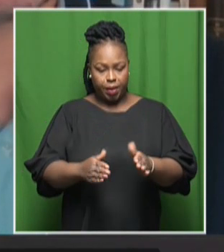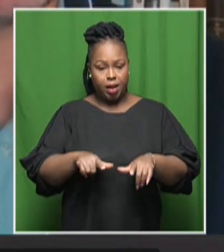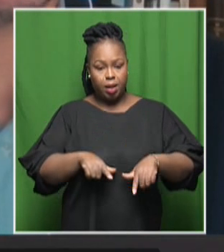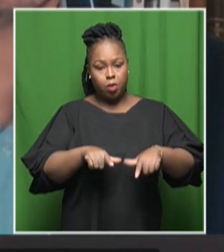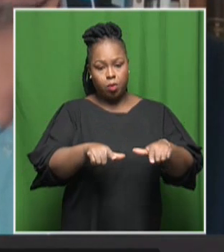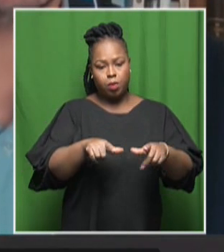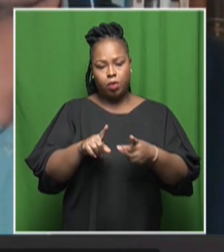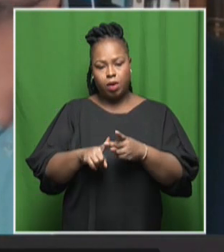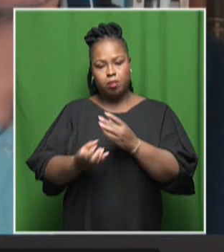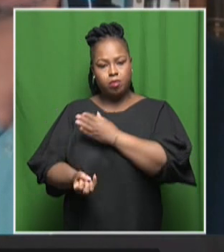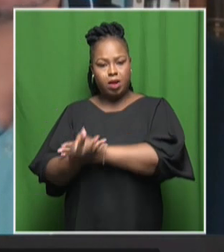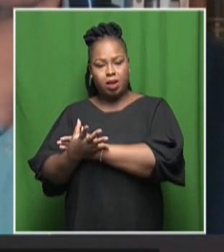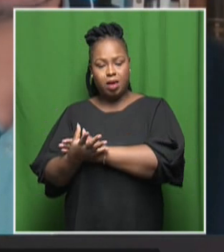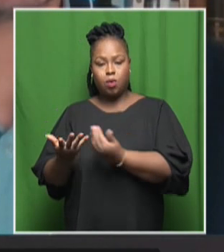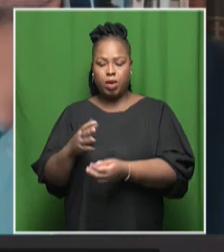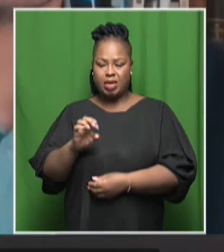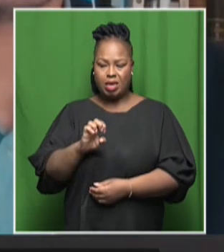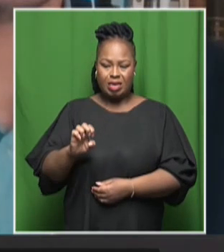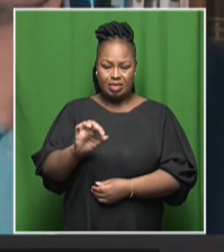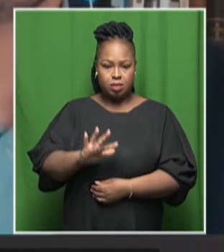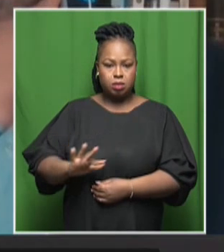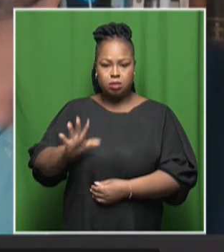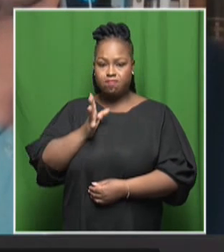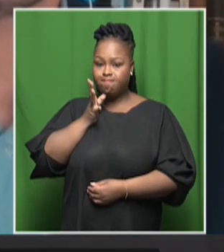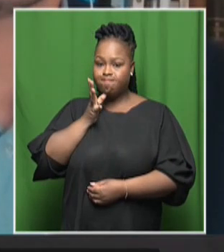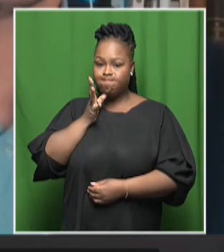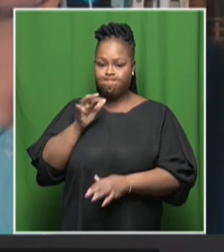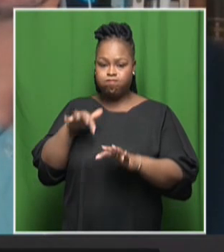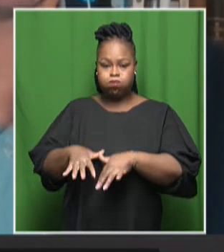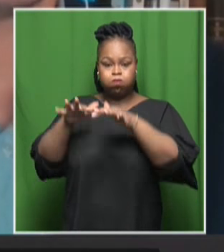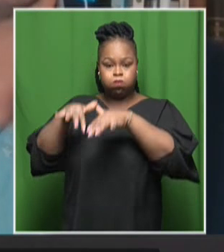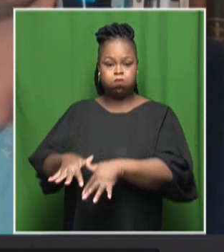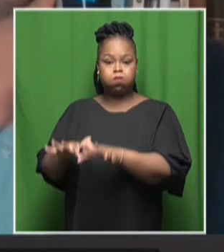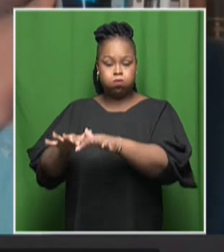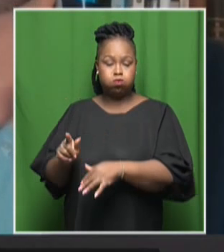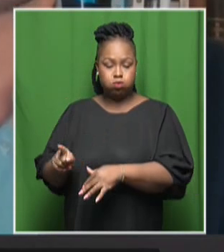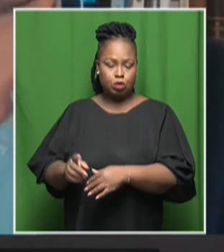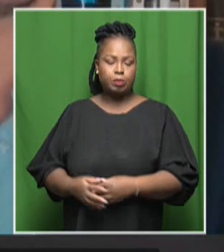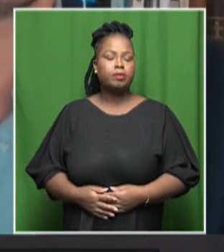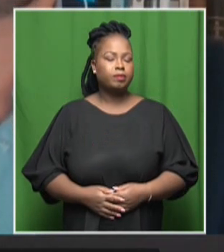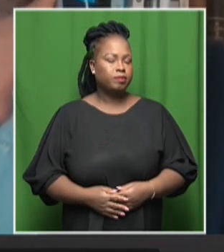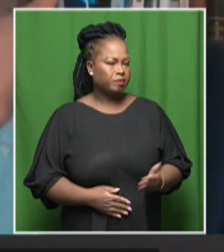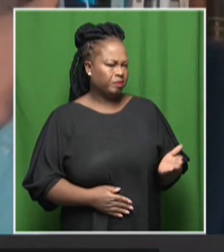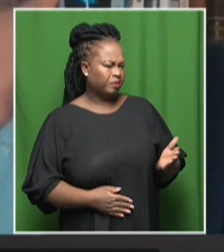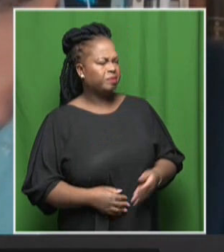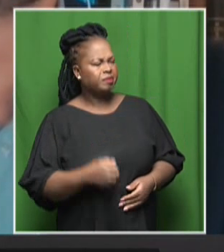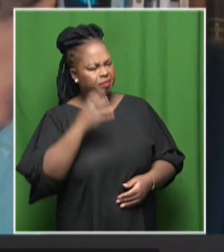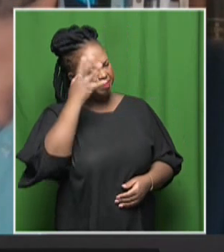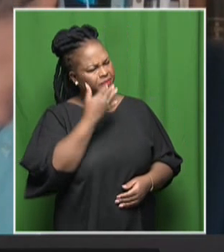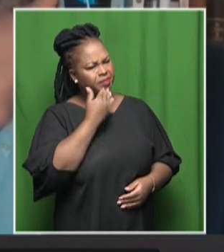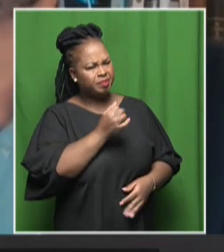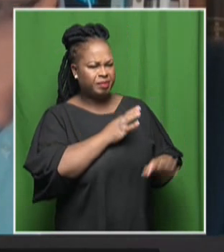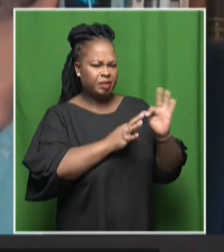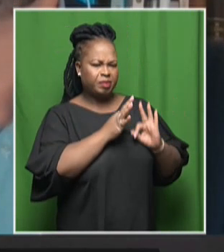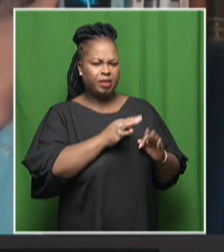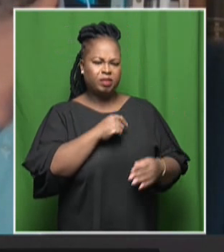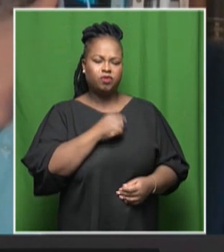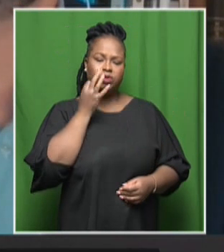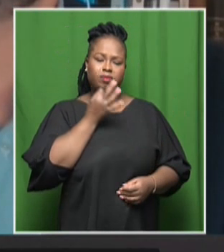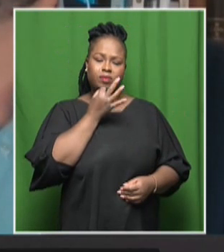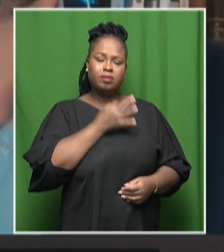now Mpumalanga in the eastern parts are in flood. And Prof, if you could just put that into context for us when we talk about